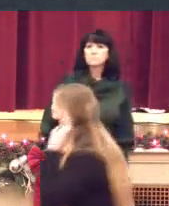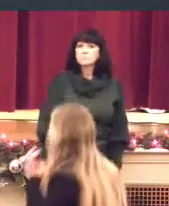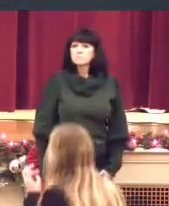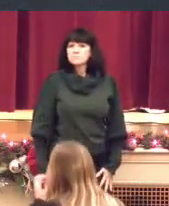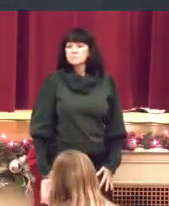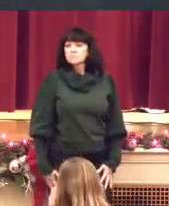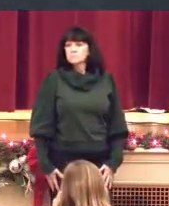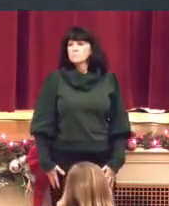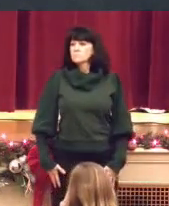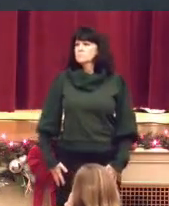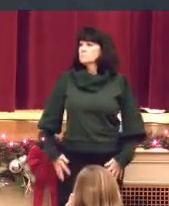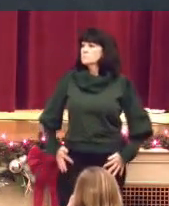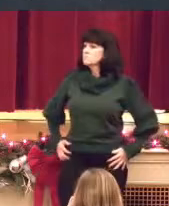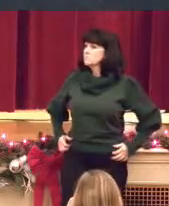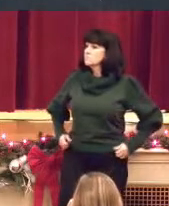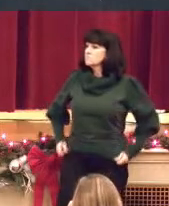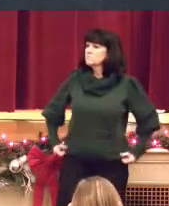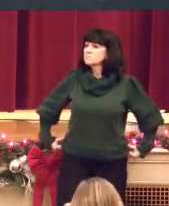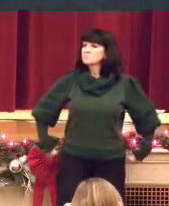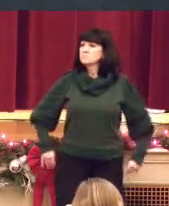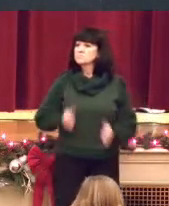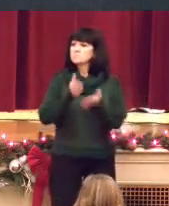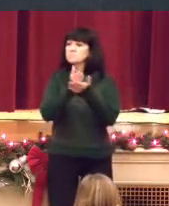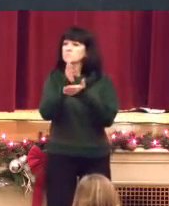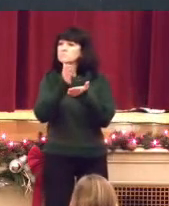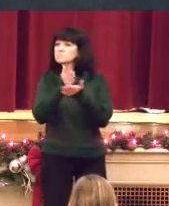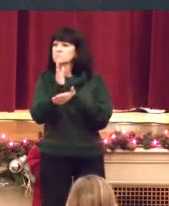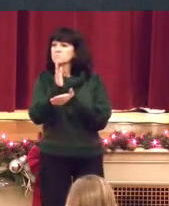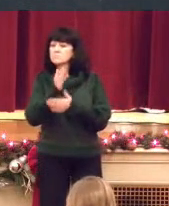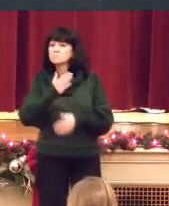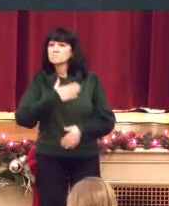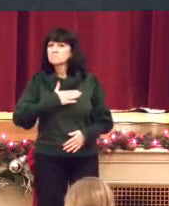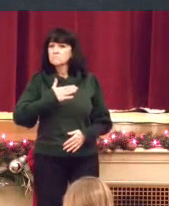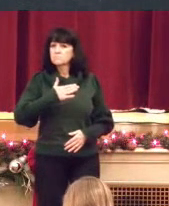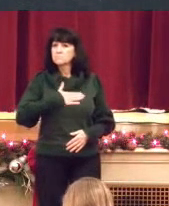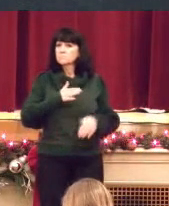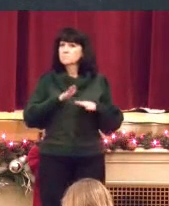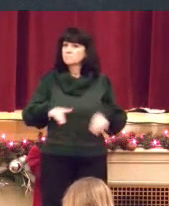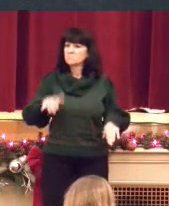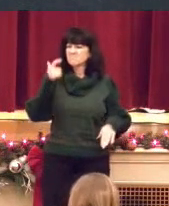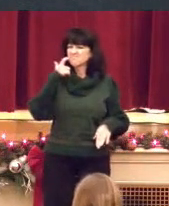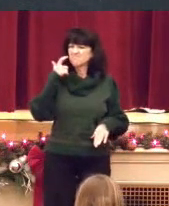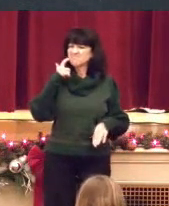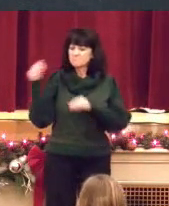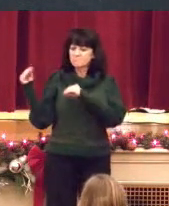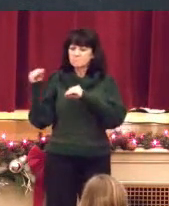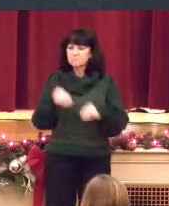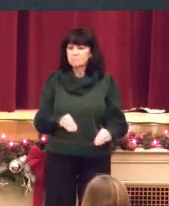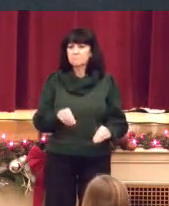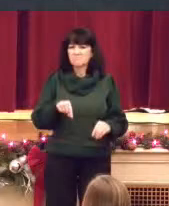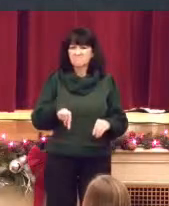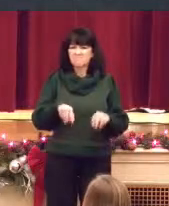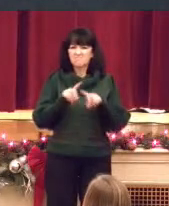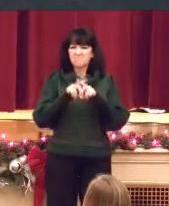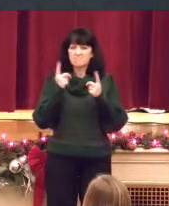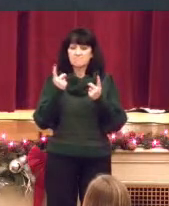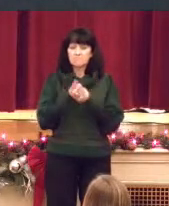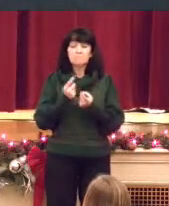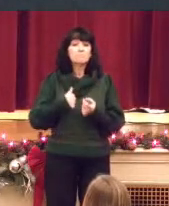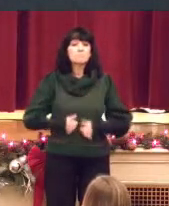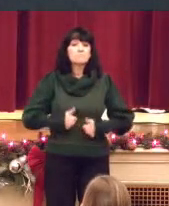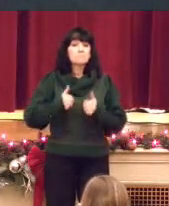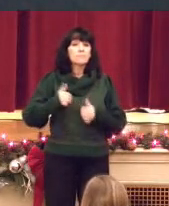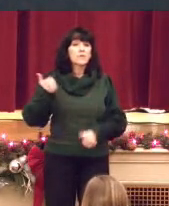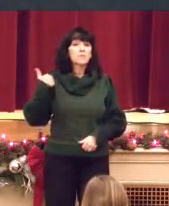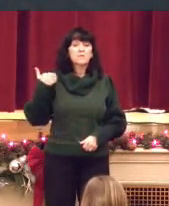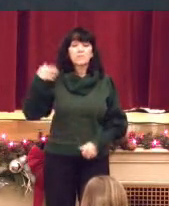Hi, my kids just moved into this district. We're from PA, but before I